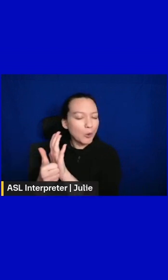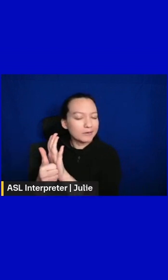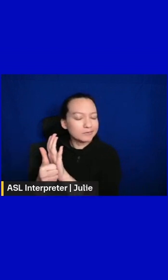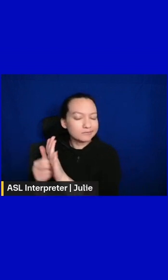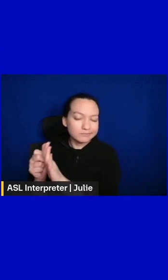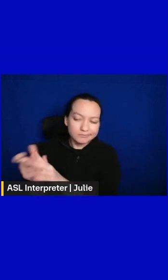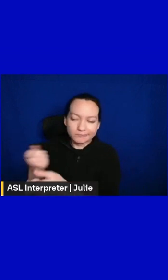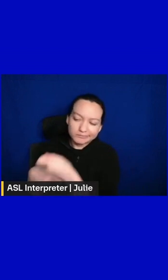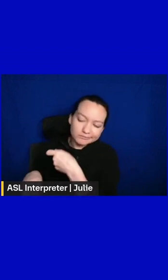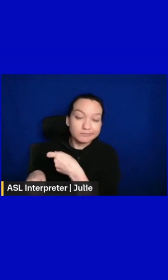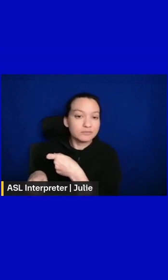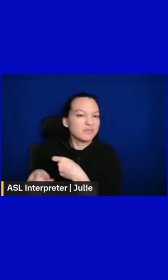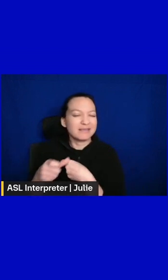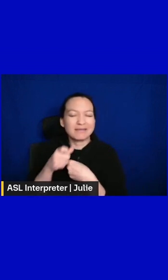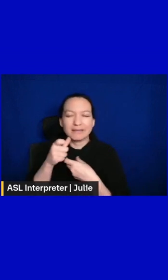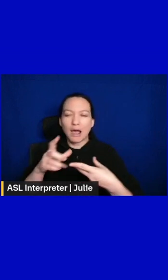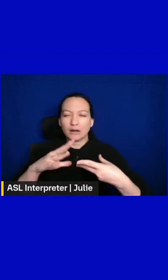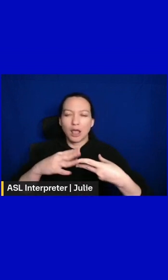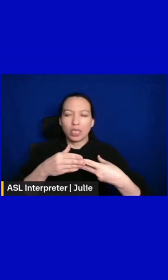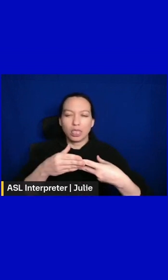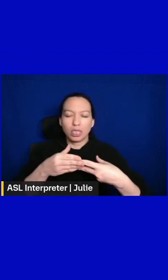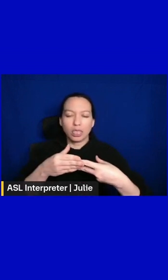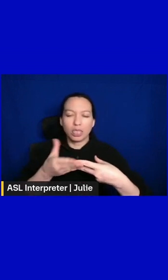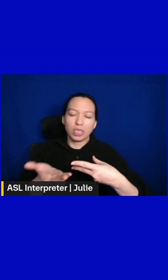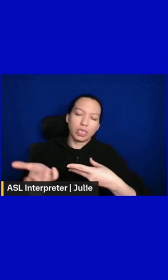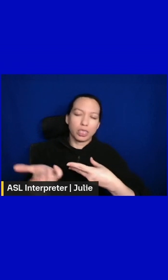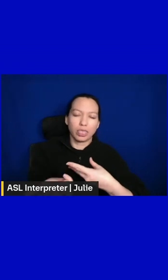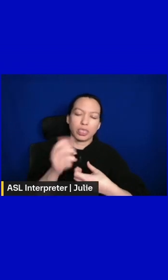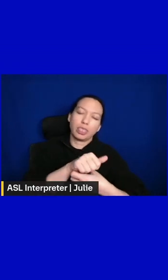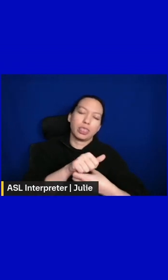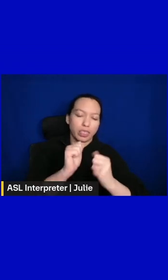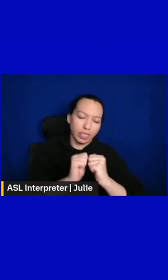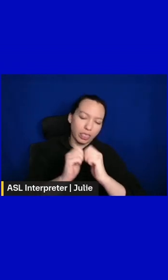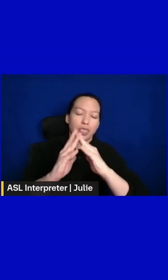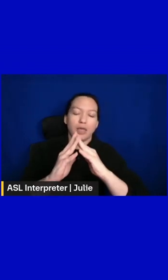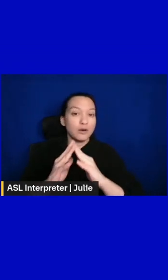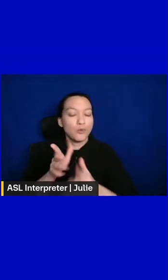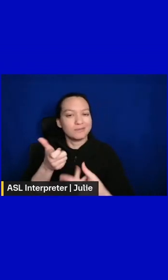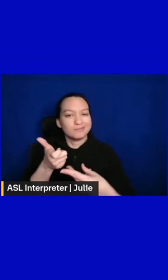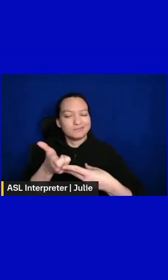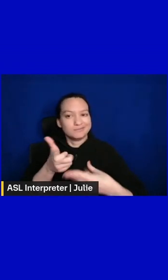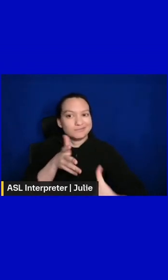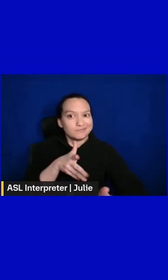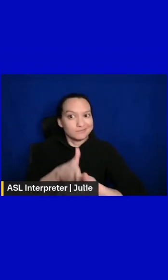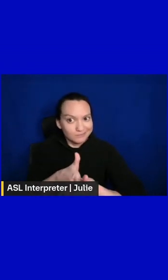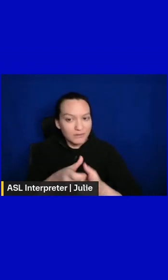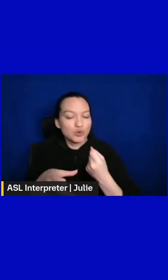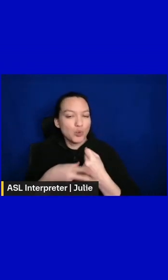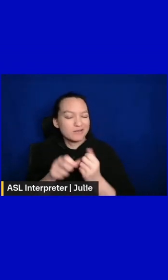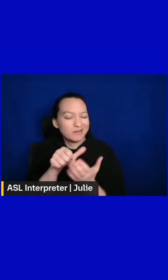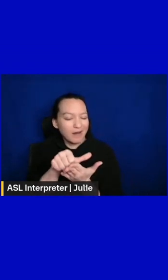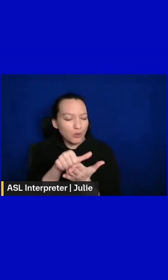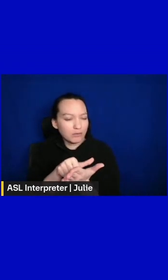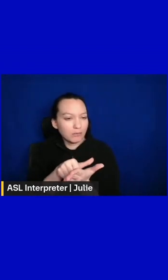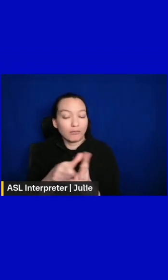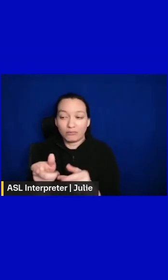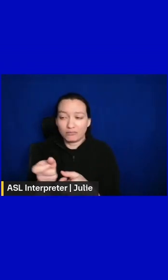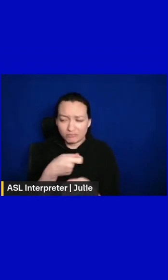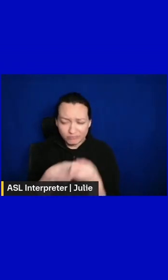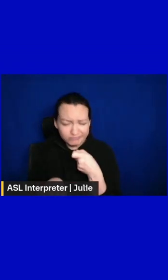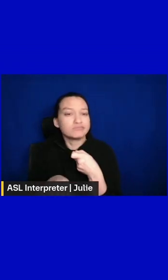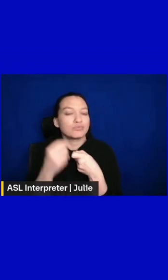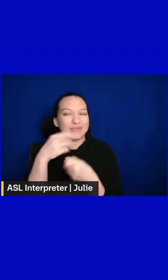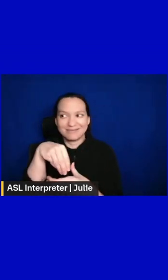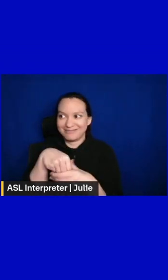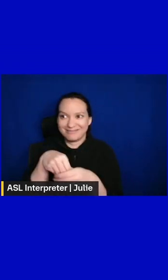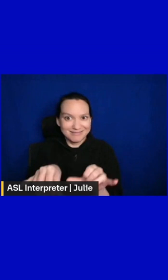place. It won't tear down the storage account and create another one. It'll update the existing storage account in place because it's inside